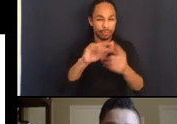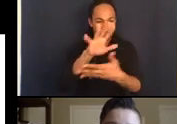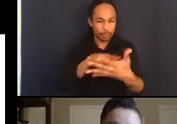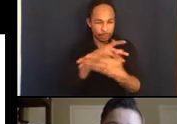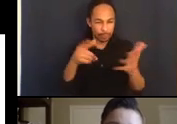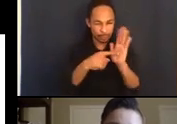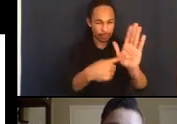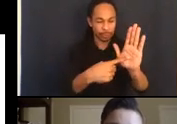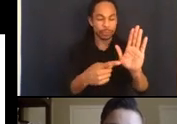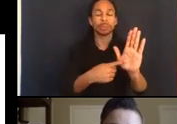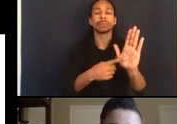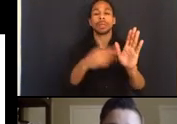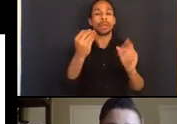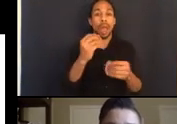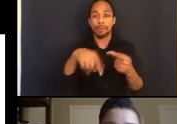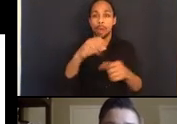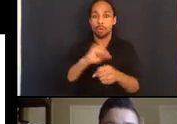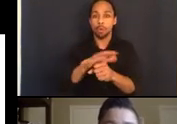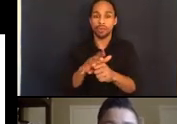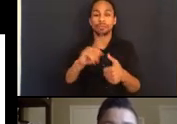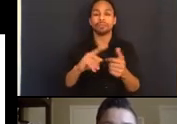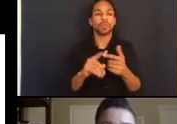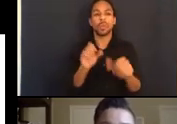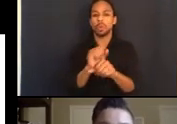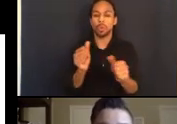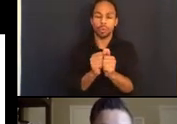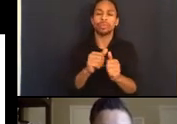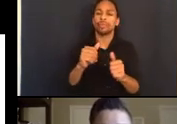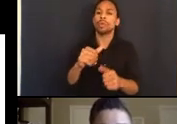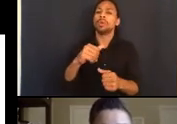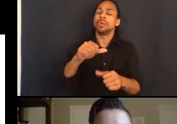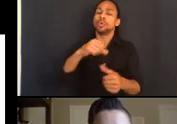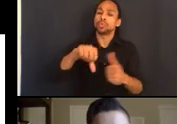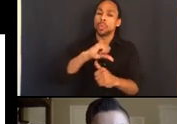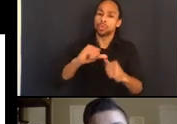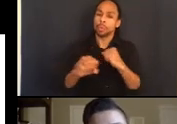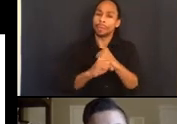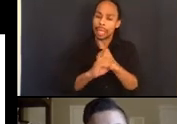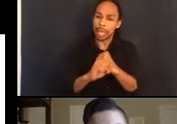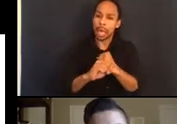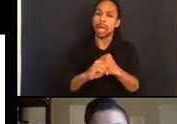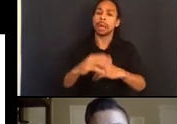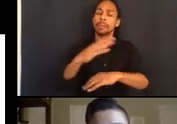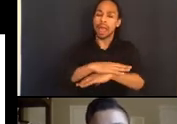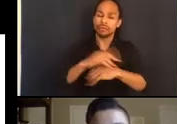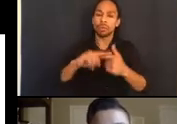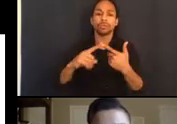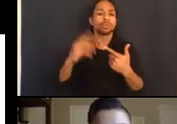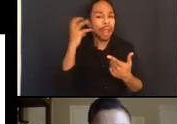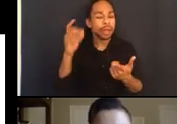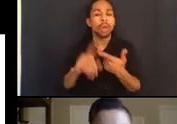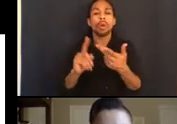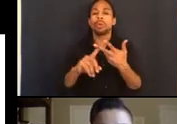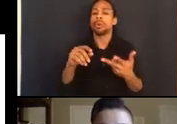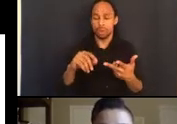stations and on different social media platforms. And we've also created videos with information about how people can protect themselves